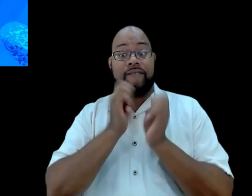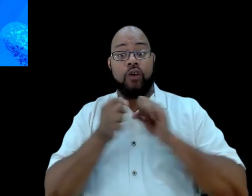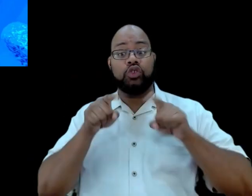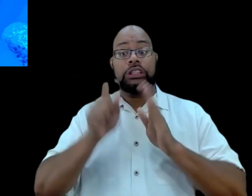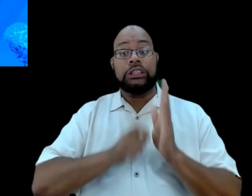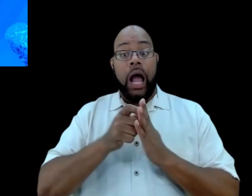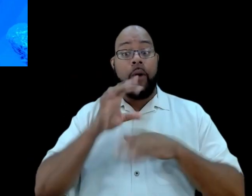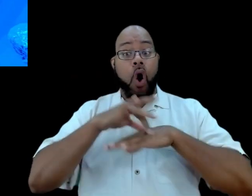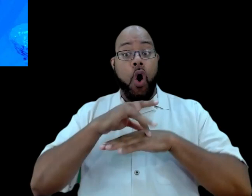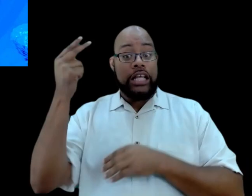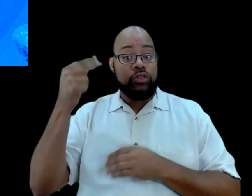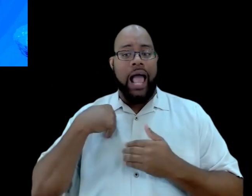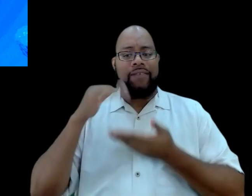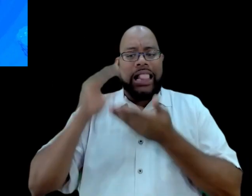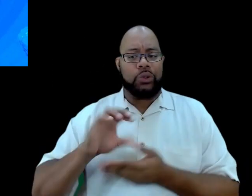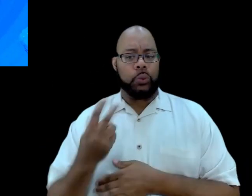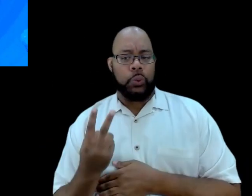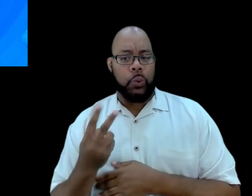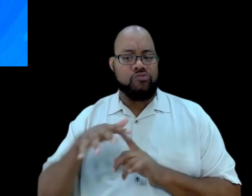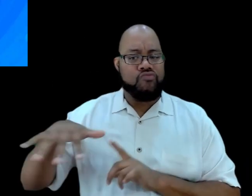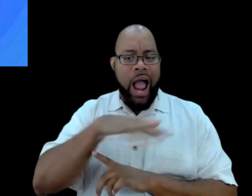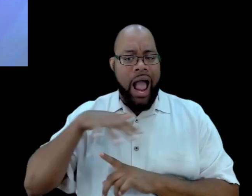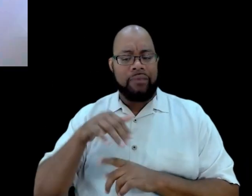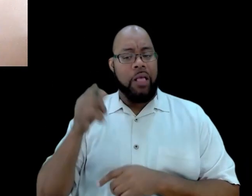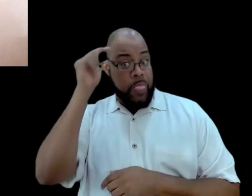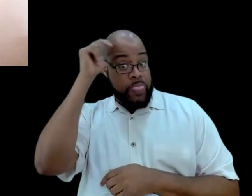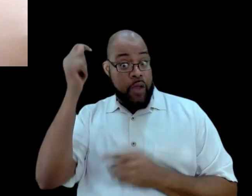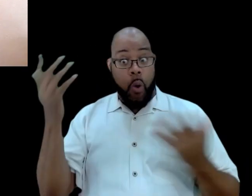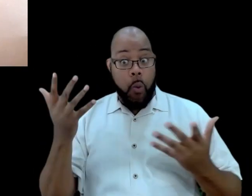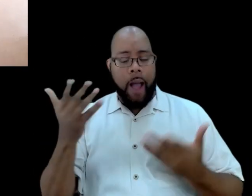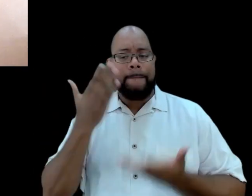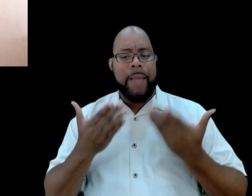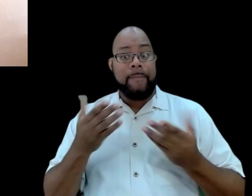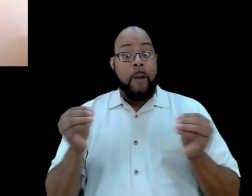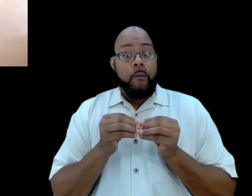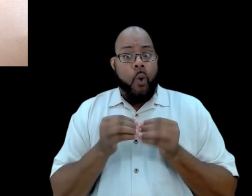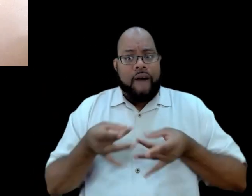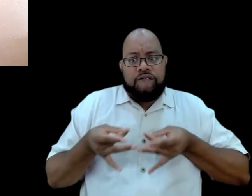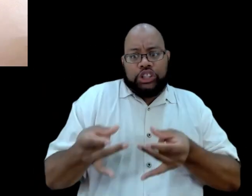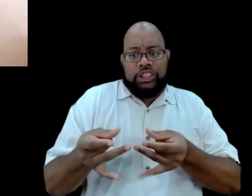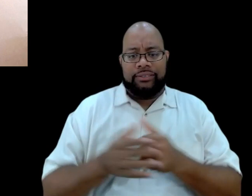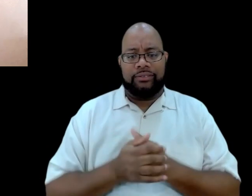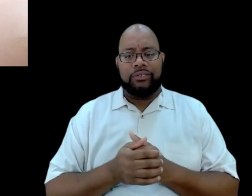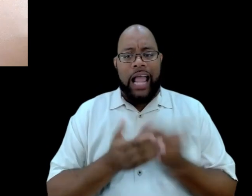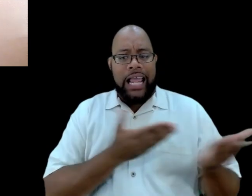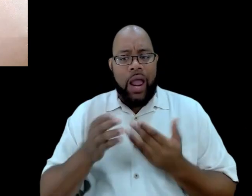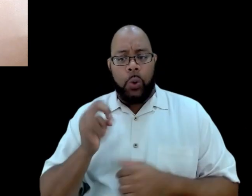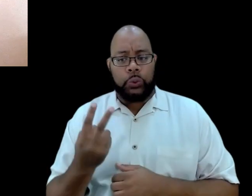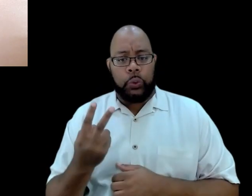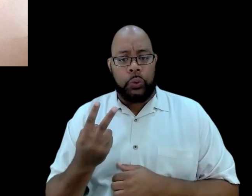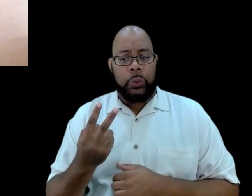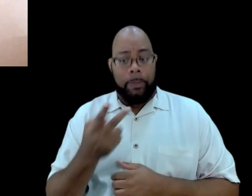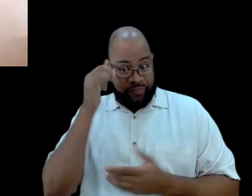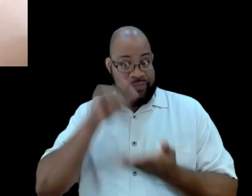And these evolved during a time in Earth's history where there was less oxygen around, and it's theorized that they might even be more efficient